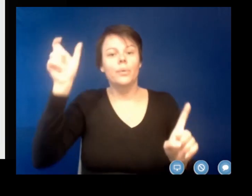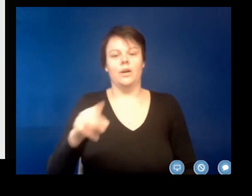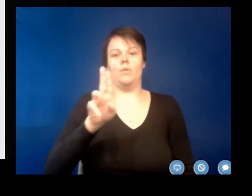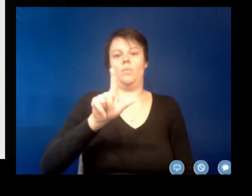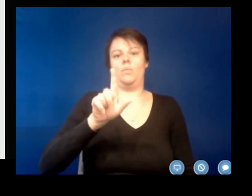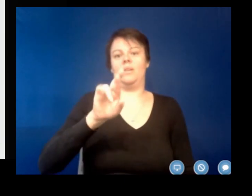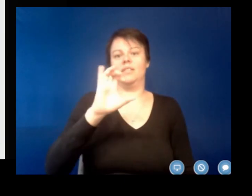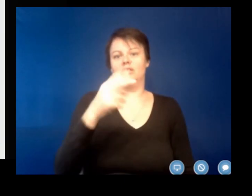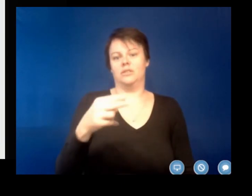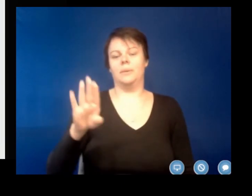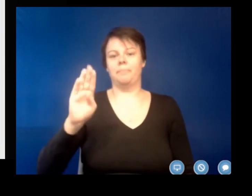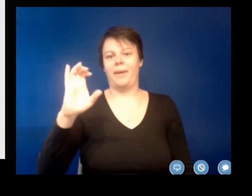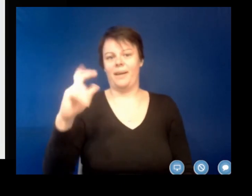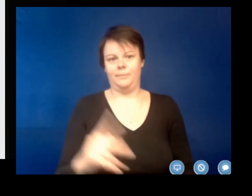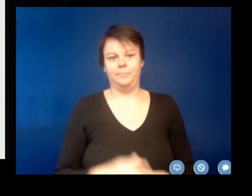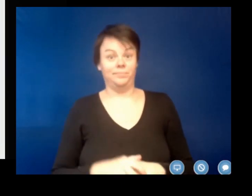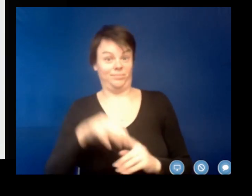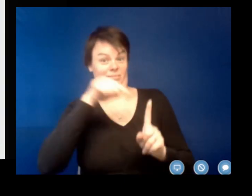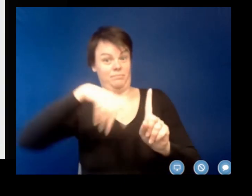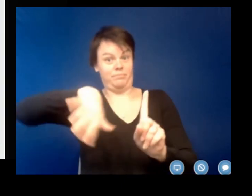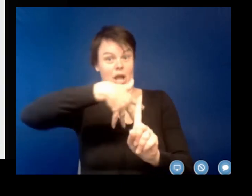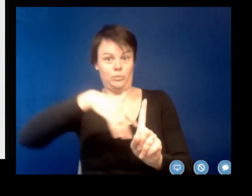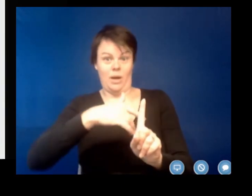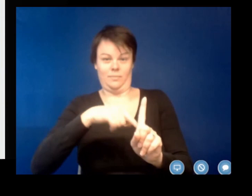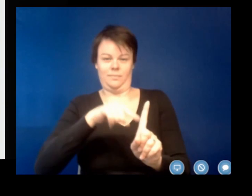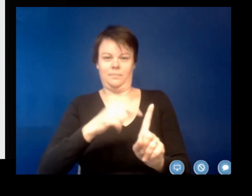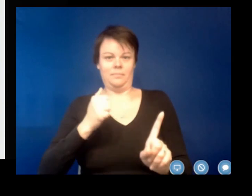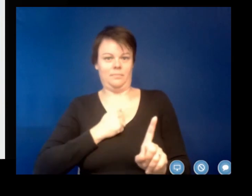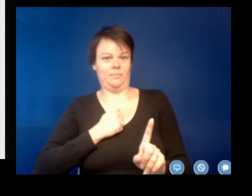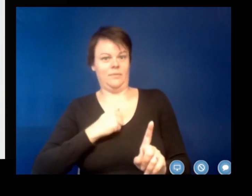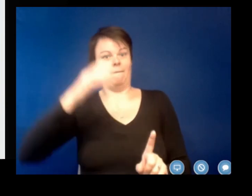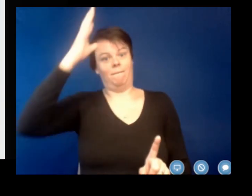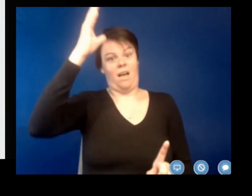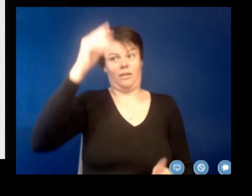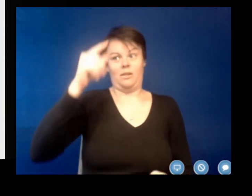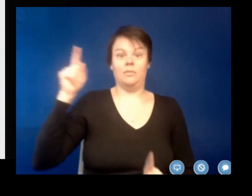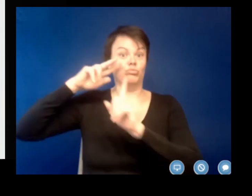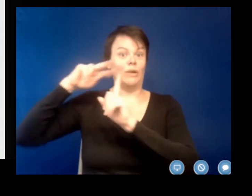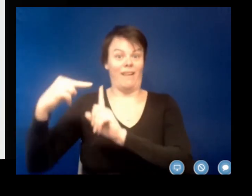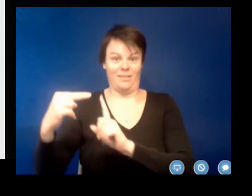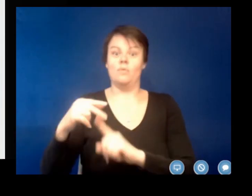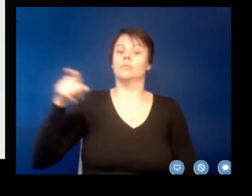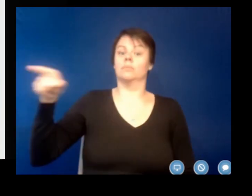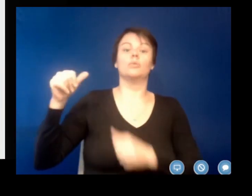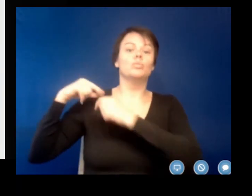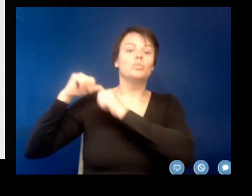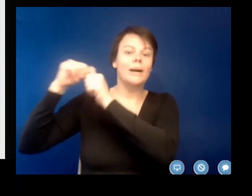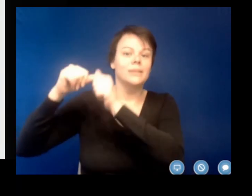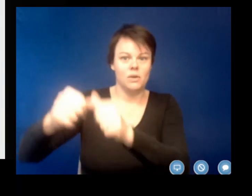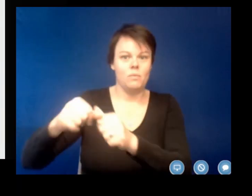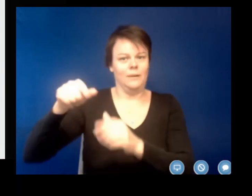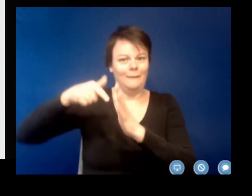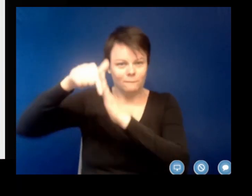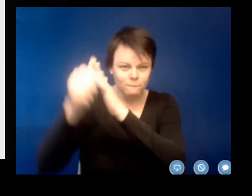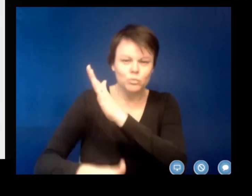It is not a bigger family. It is not a